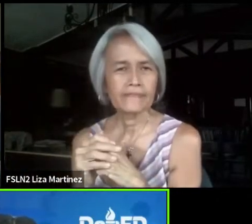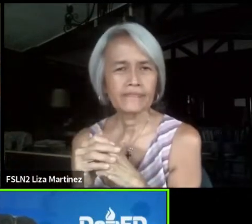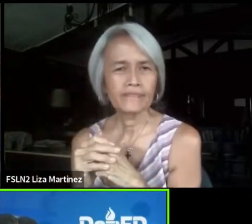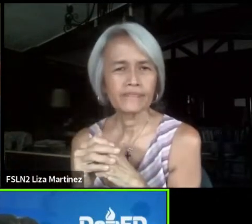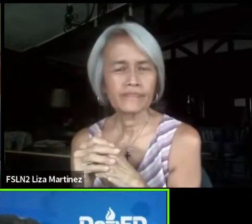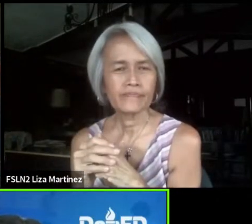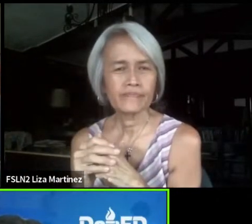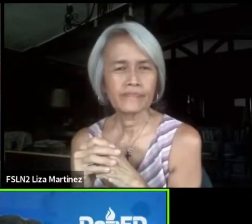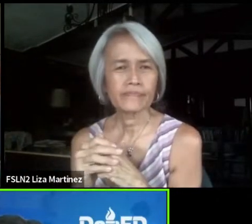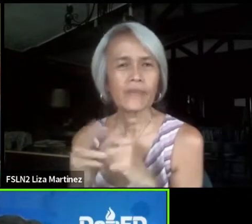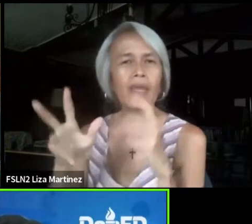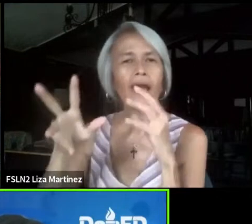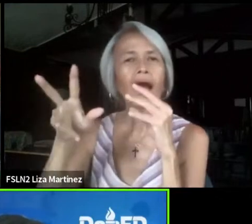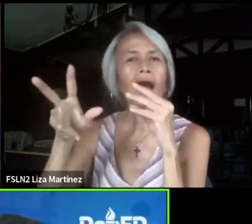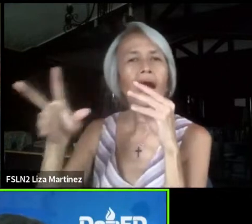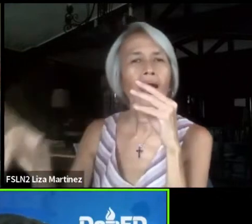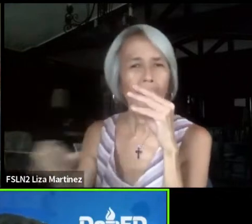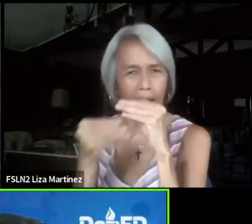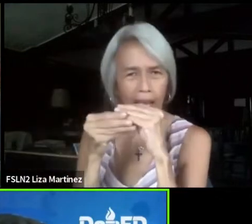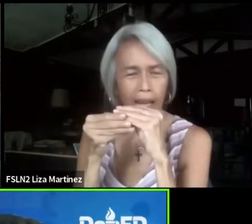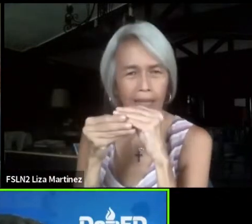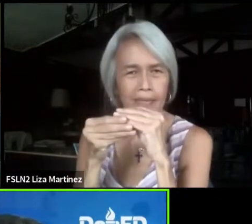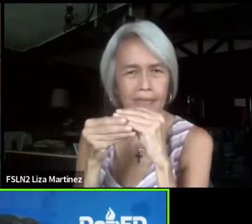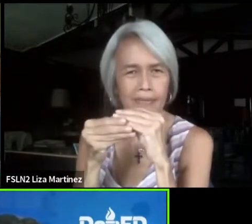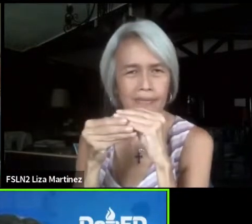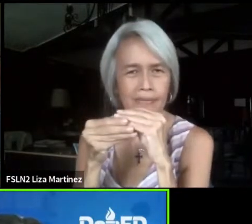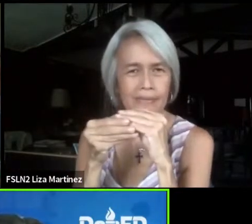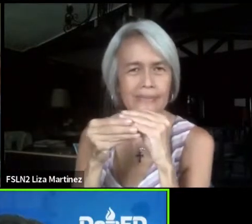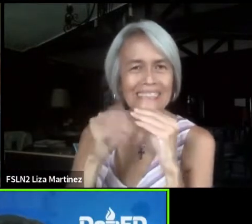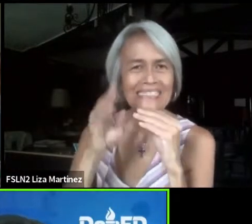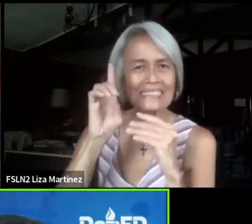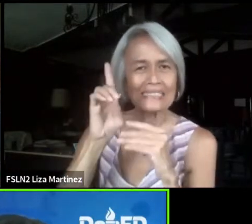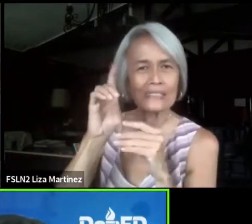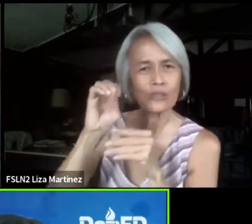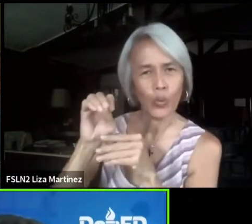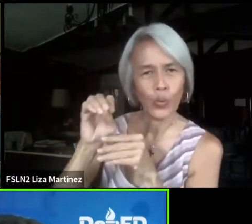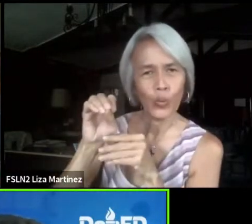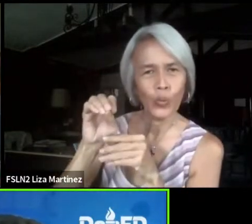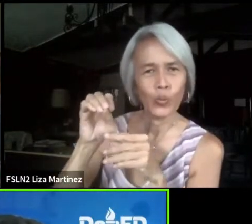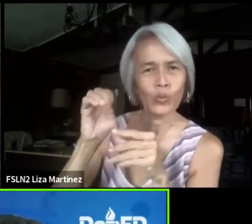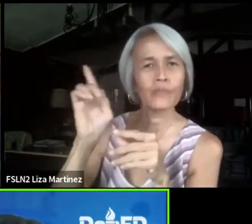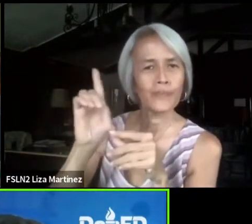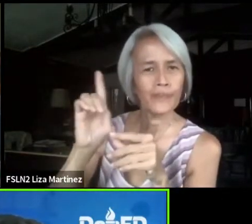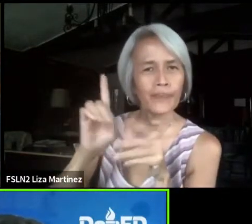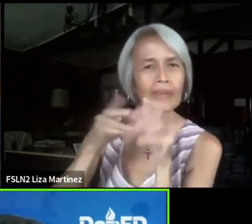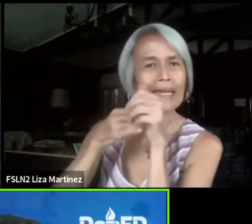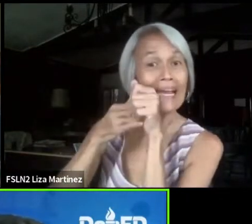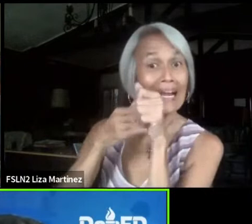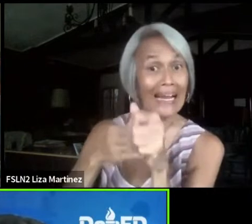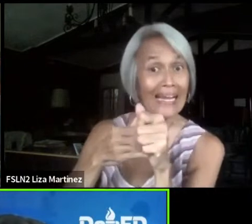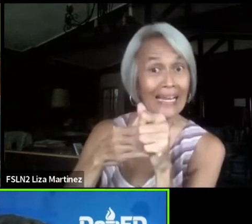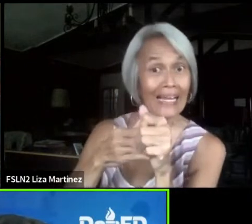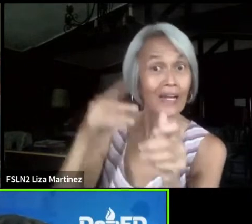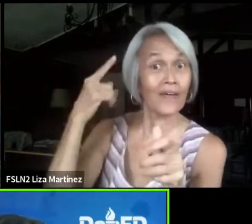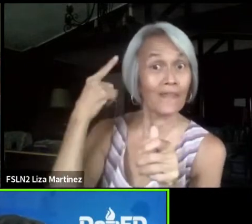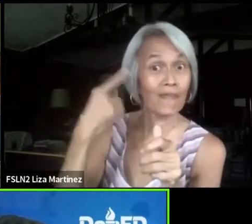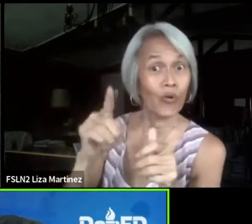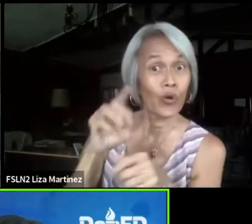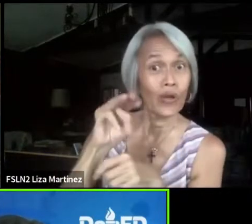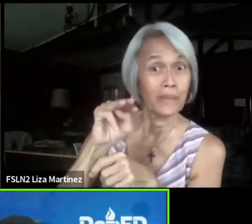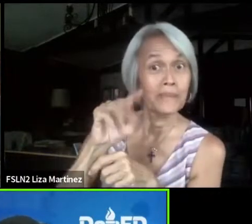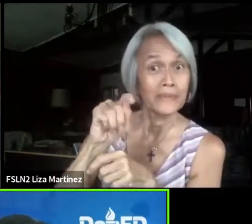appended issue one says of that DepEd order is the guidelines on mother tongue based